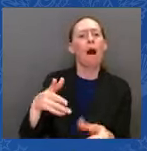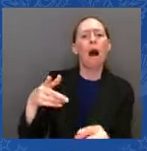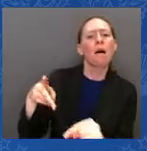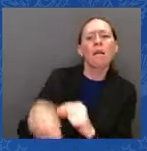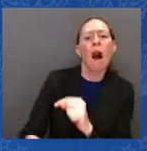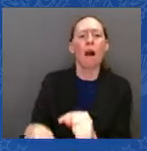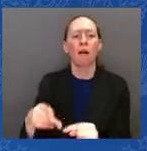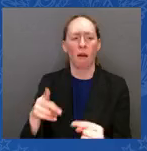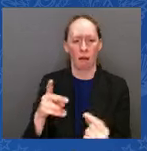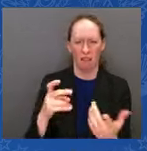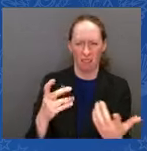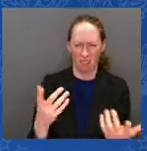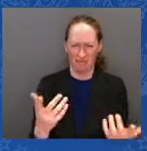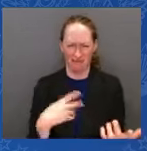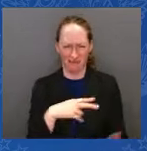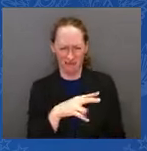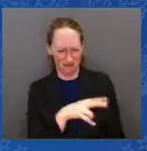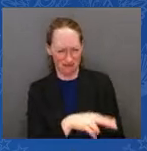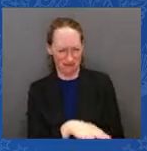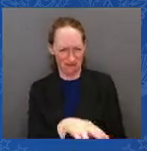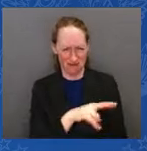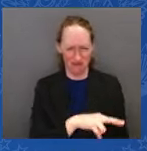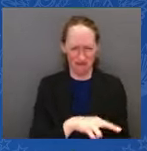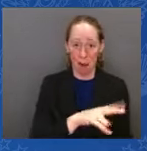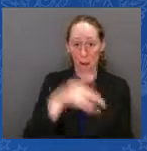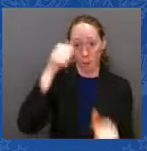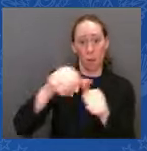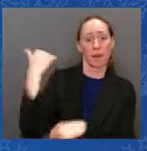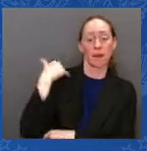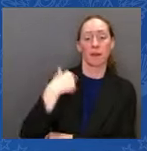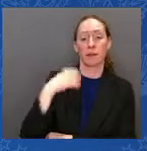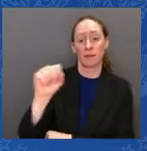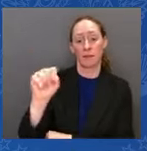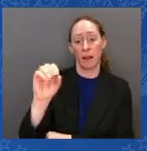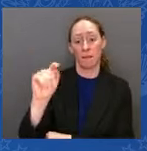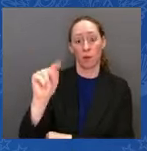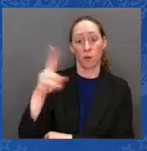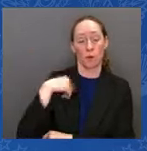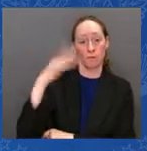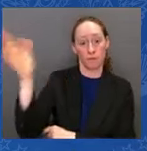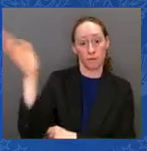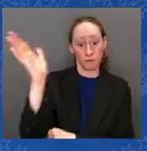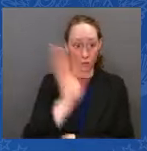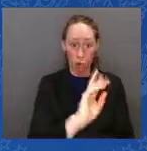of the Union, I got our Republican colleagues to agree somewhat spontaneously